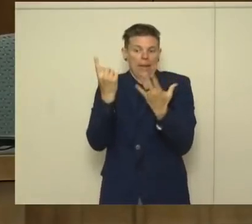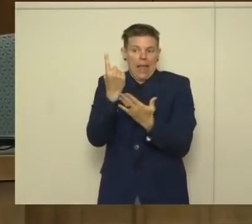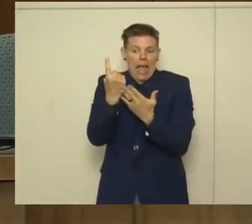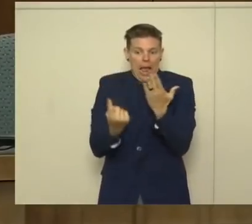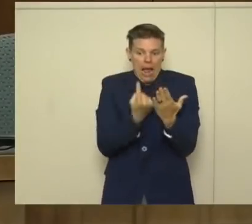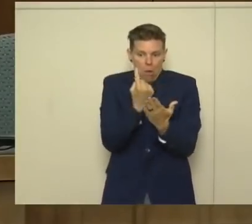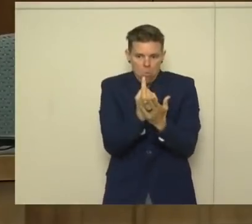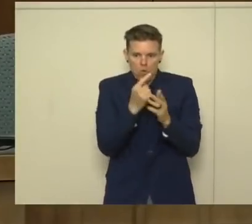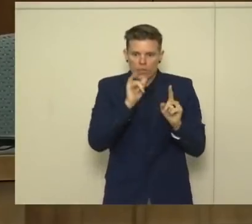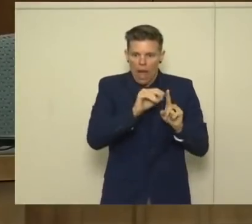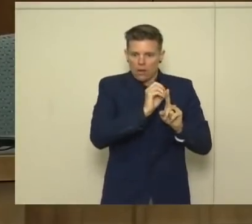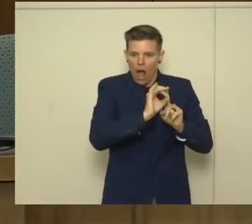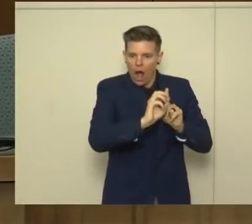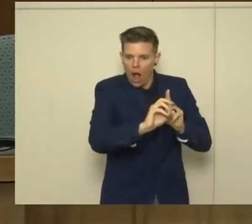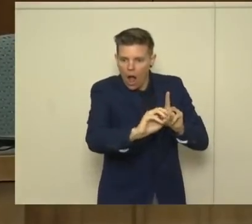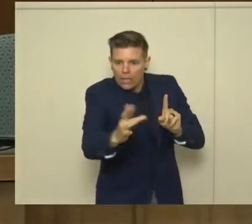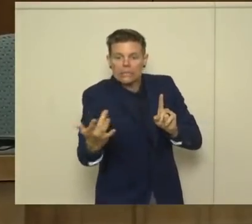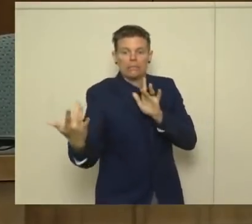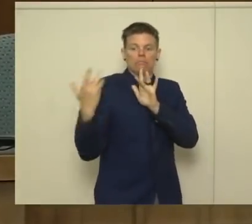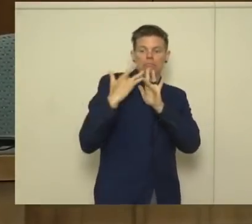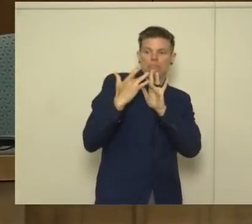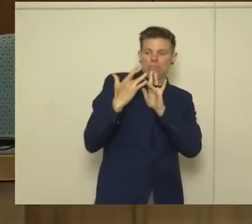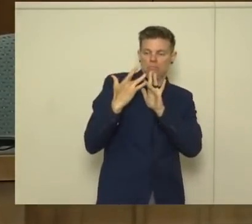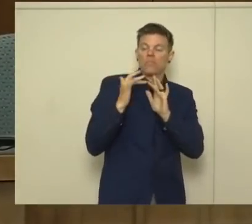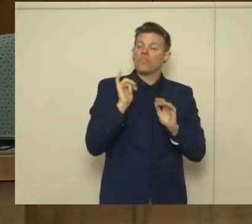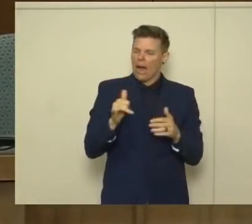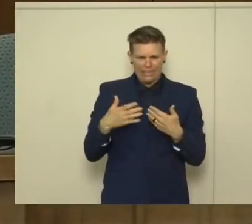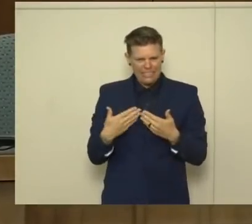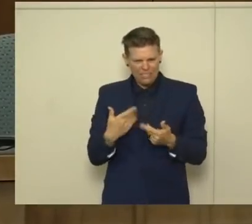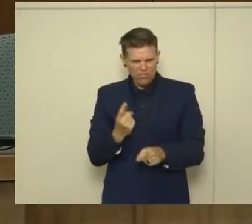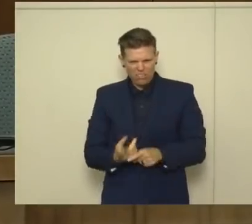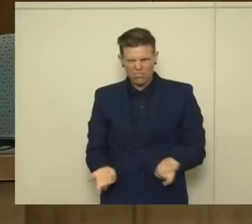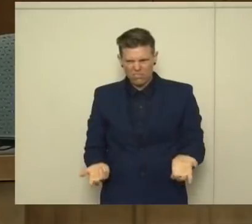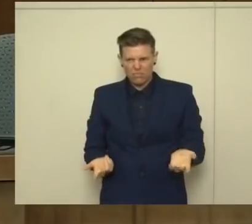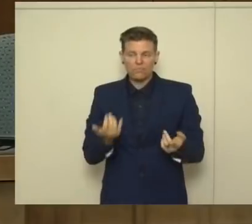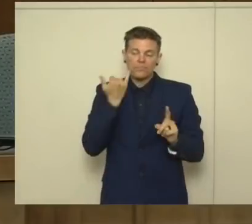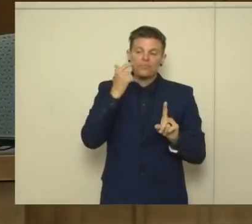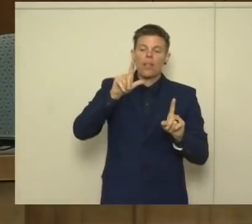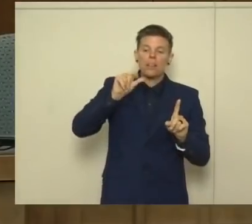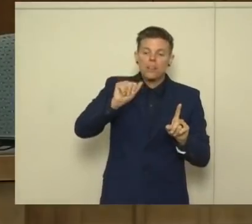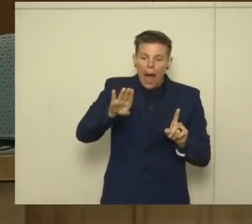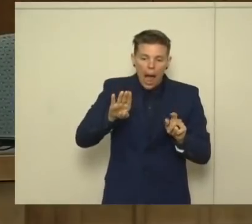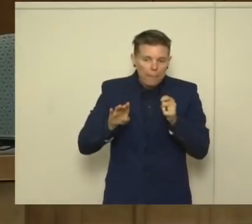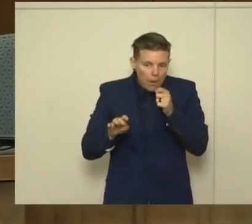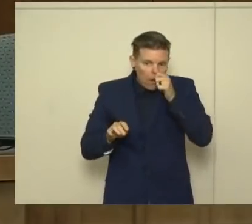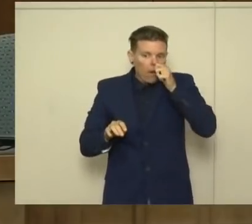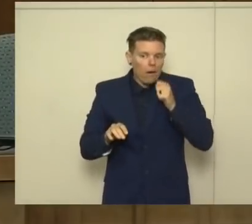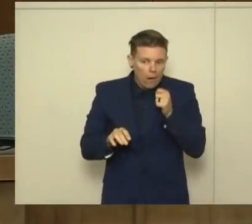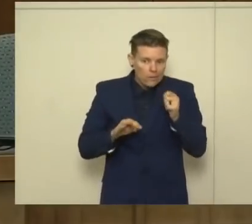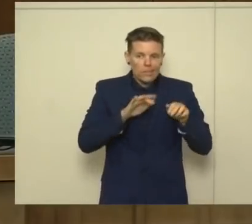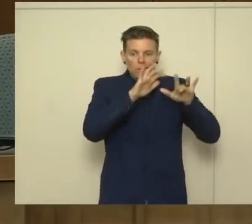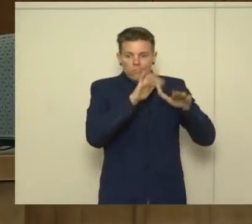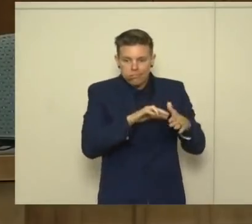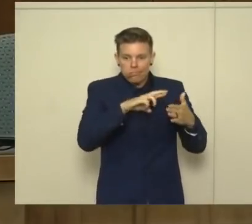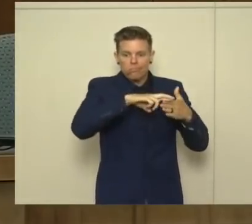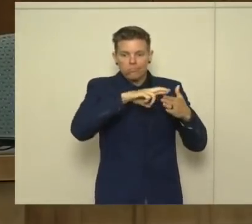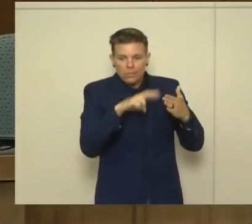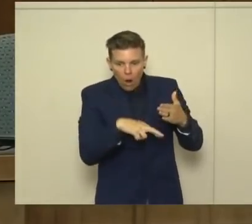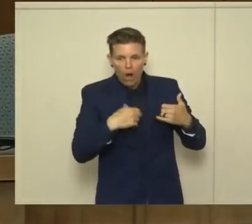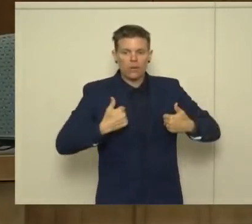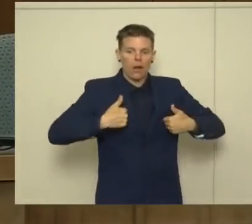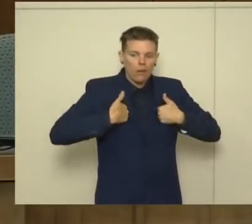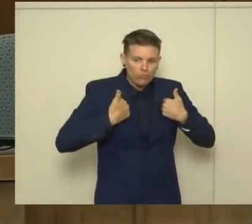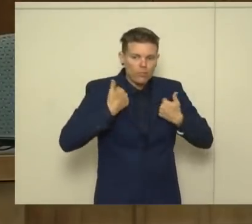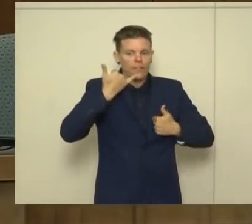easier because, one, usually the lab collects the correct spelling of their name and it has their address and their phone number and their birth date. So we have a list of